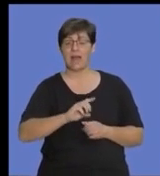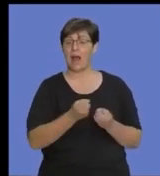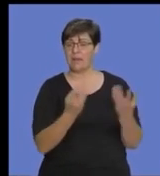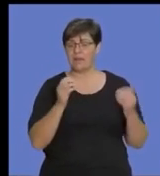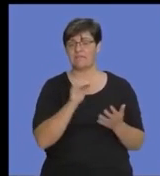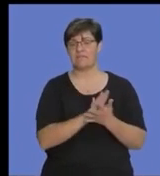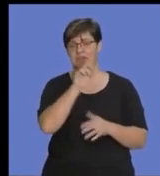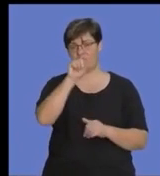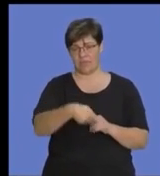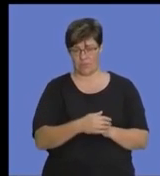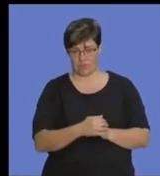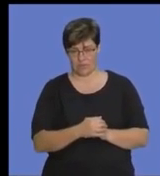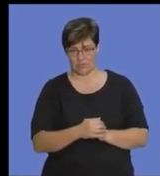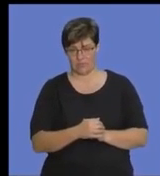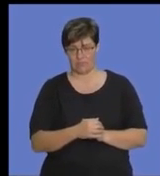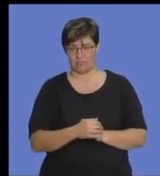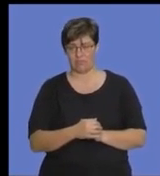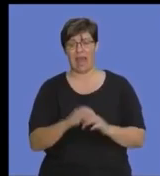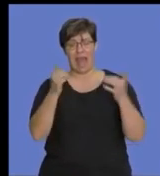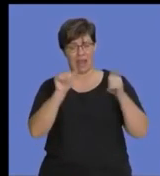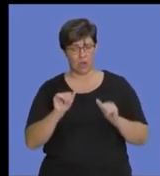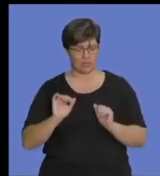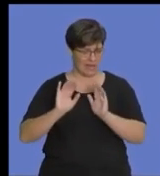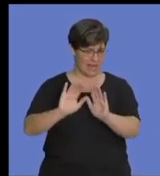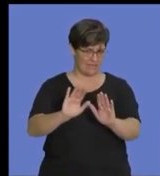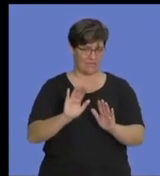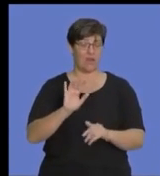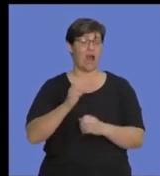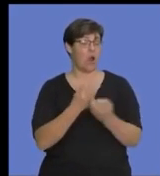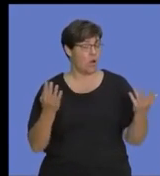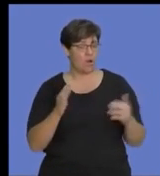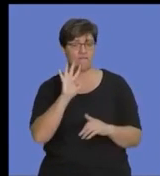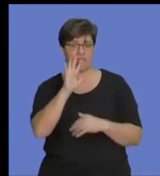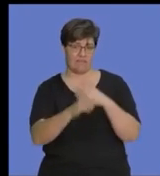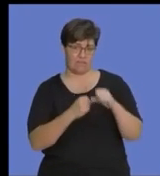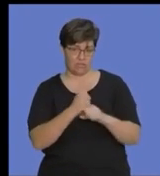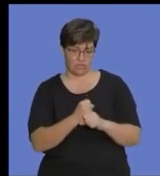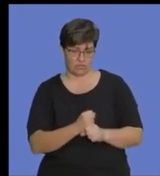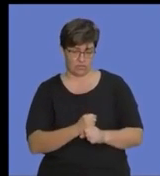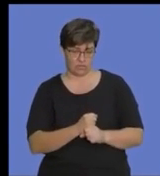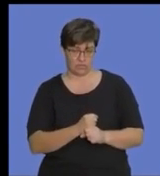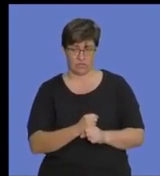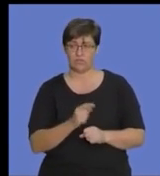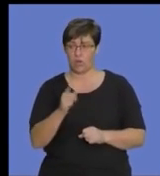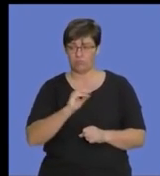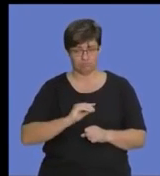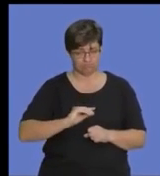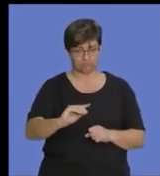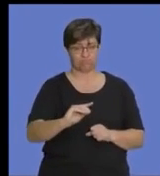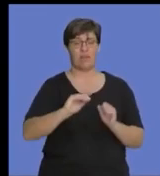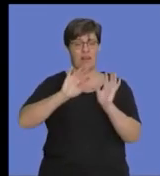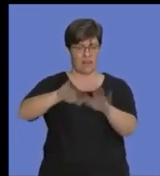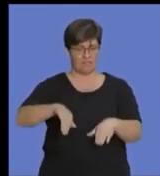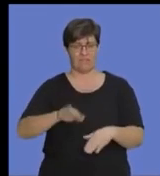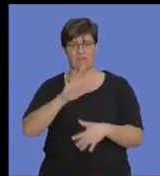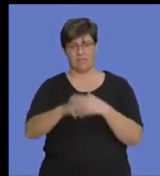bank account and leaves it in the account for 5 years, right? So Sibusiso deposits that